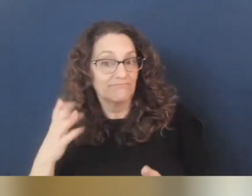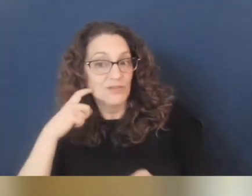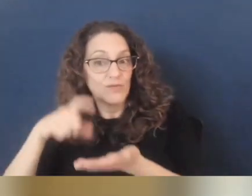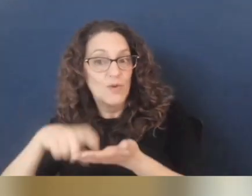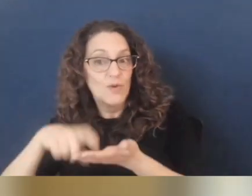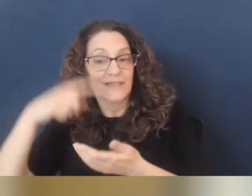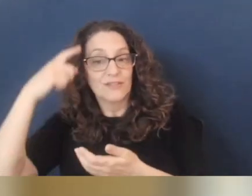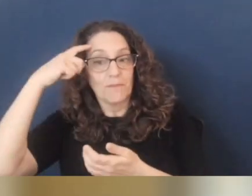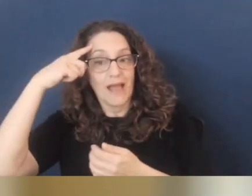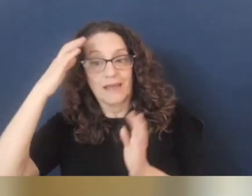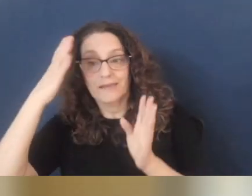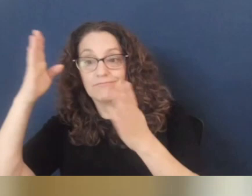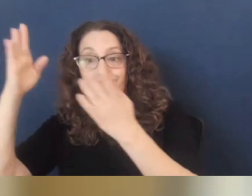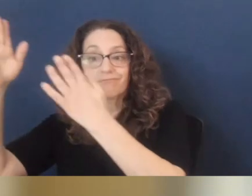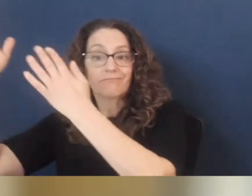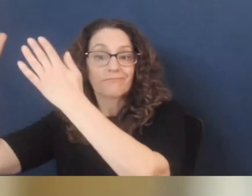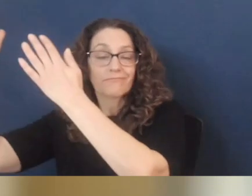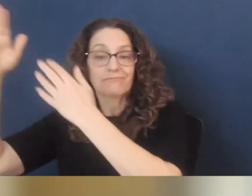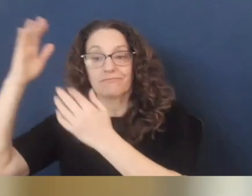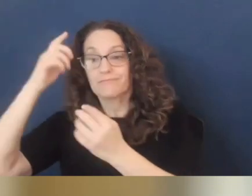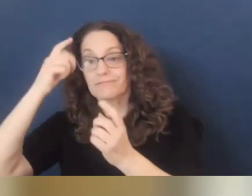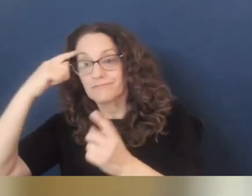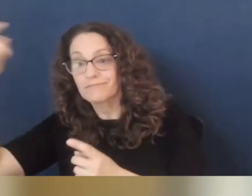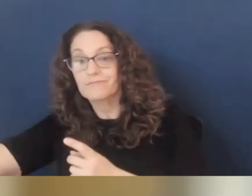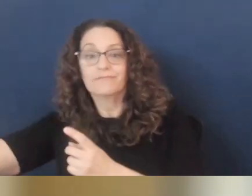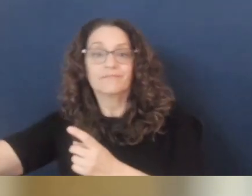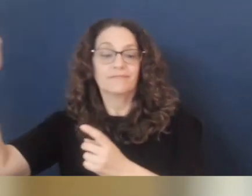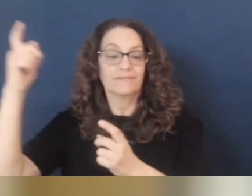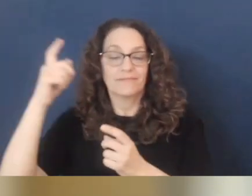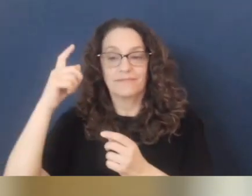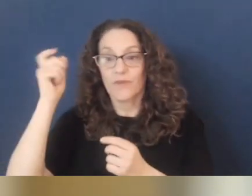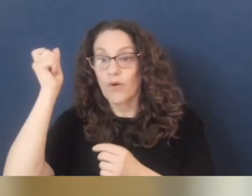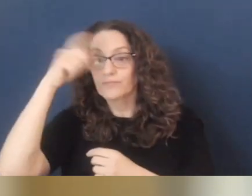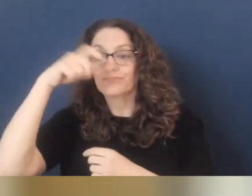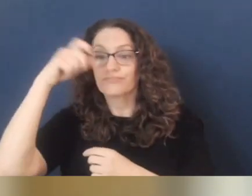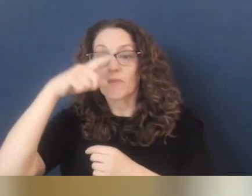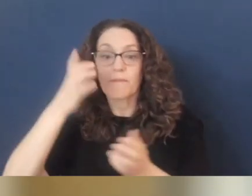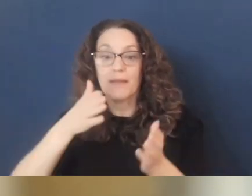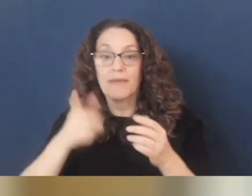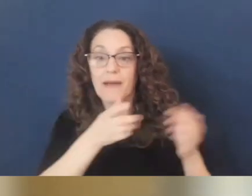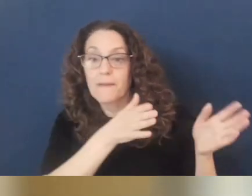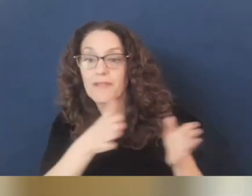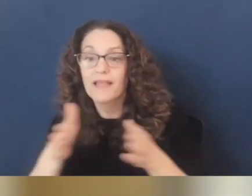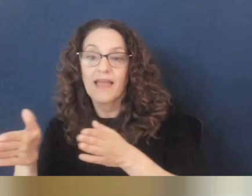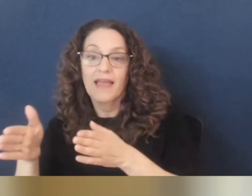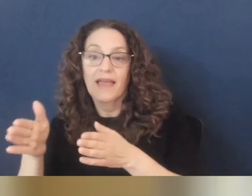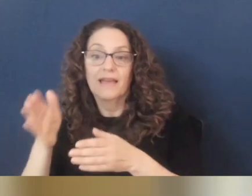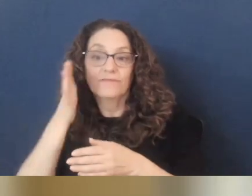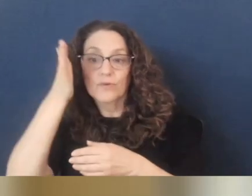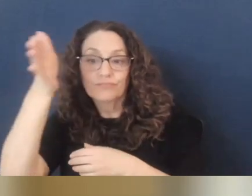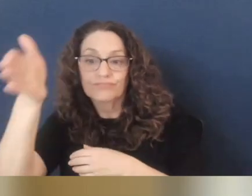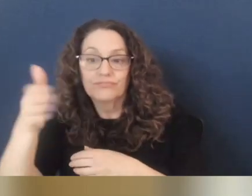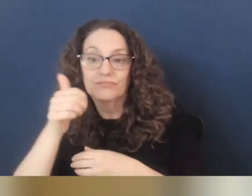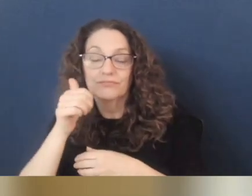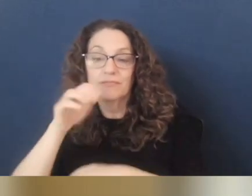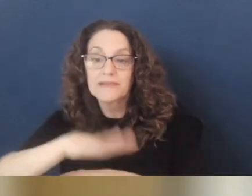into a reflection from something that happened yesterday, or a plan of what's going to happen next, or some kind of interpretation